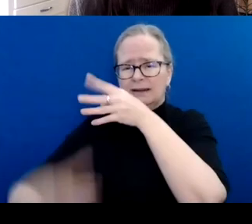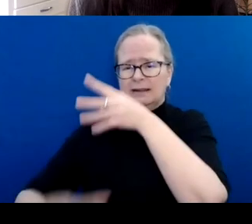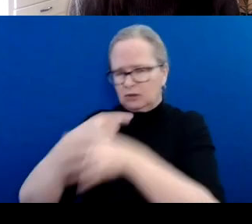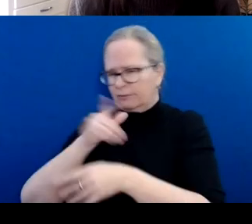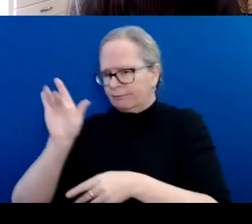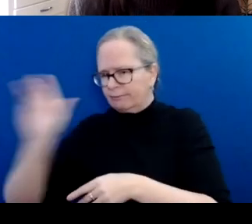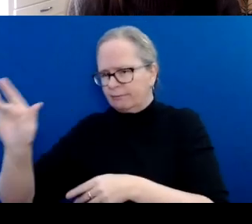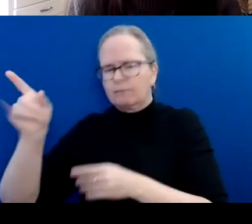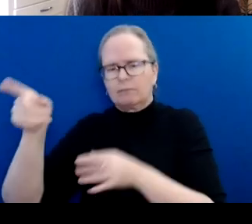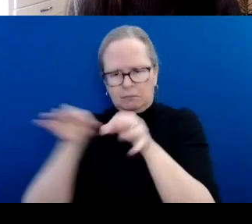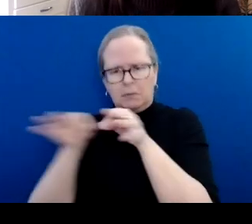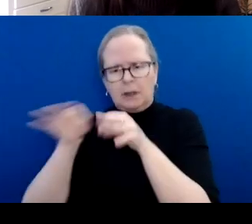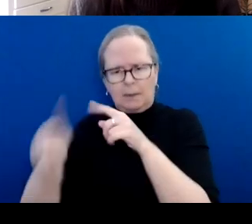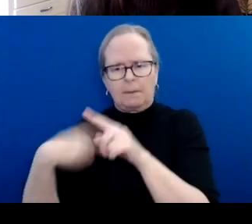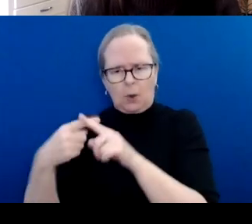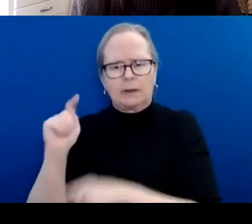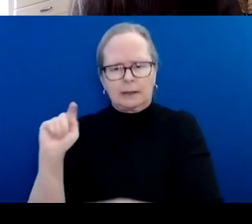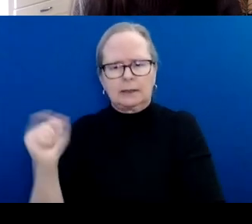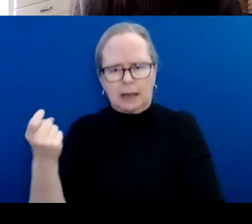not offer formal tax advice.